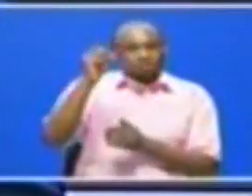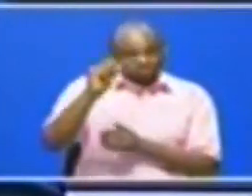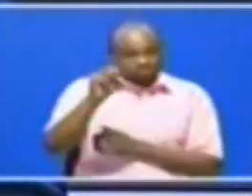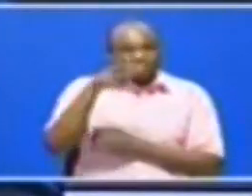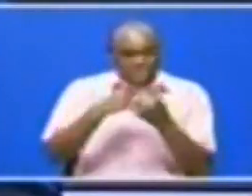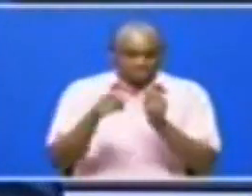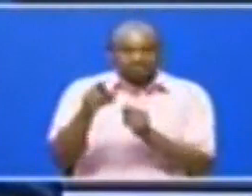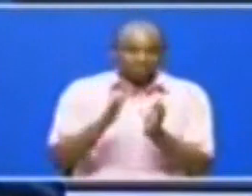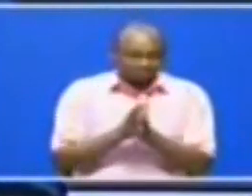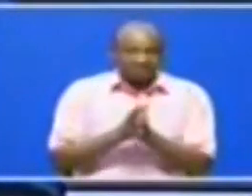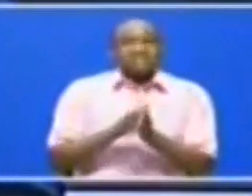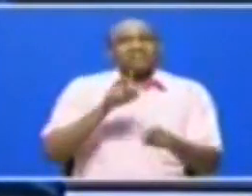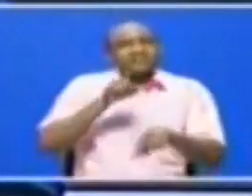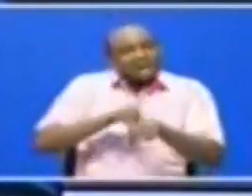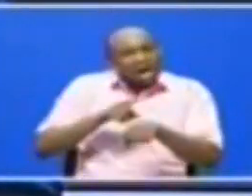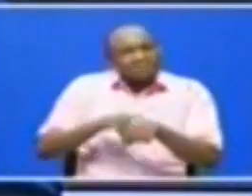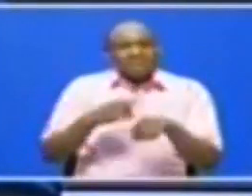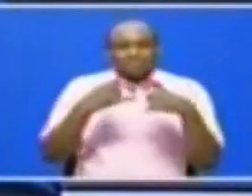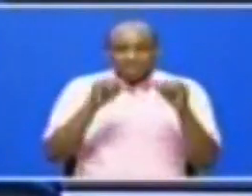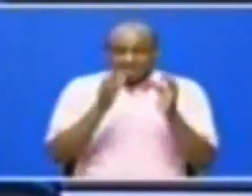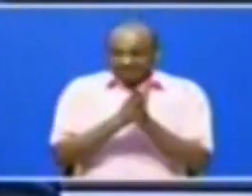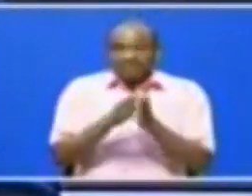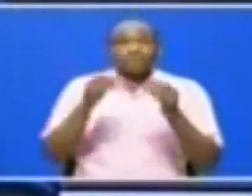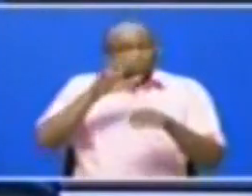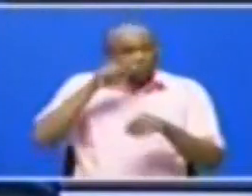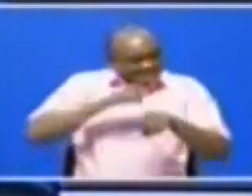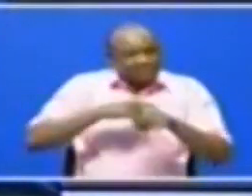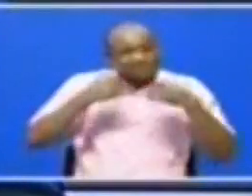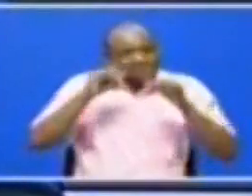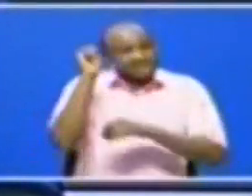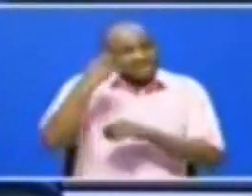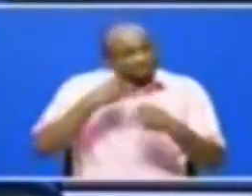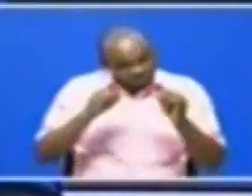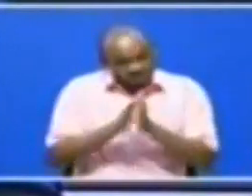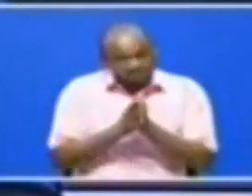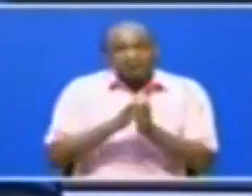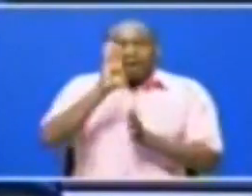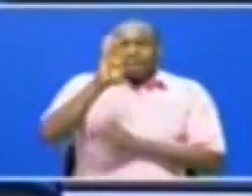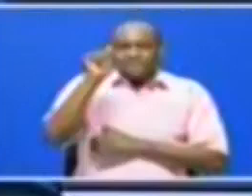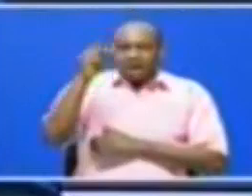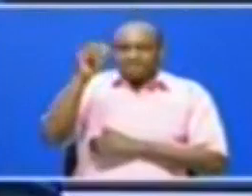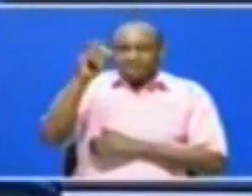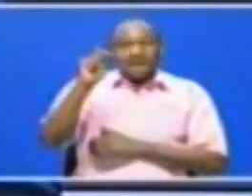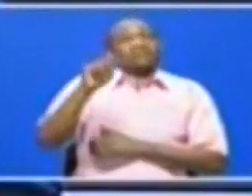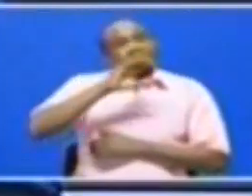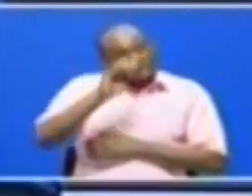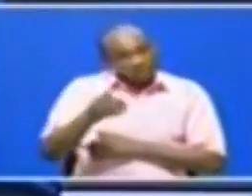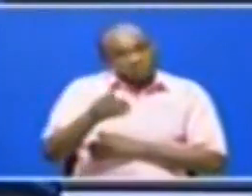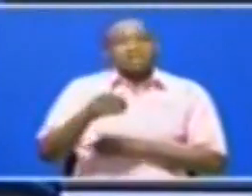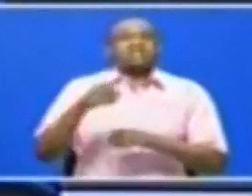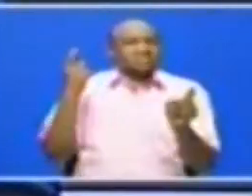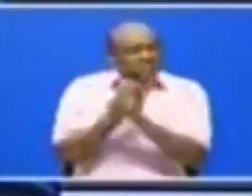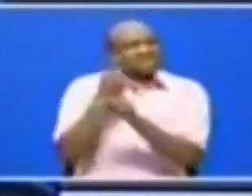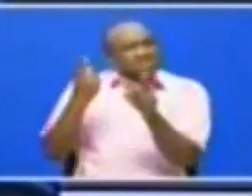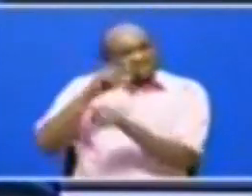since independence, residents of Bamba Town and Kilifi County have complained of negligence by their respective governments. The